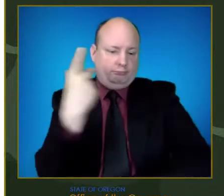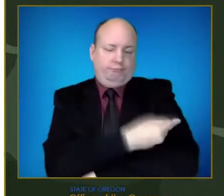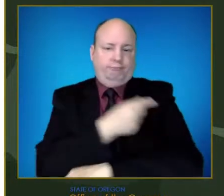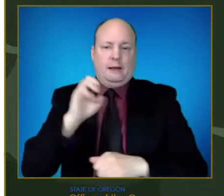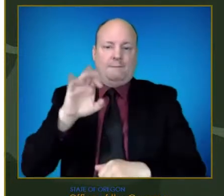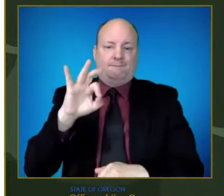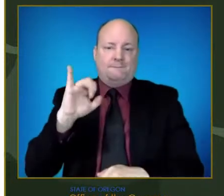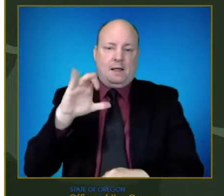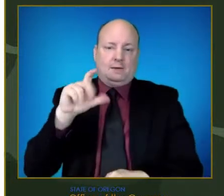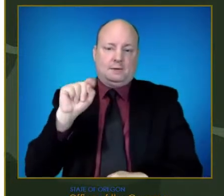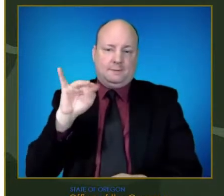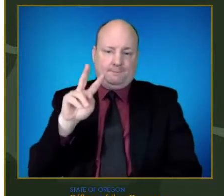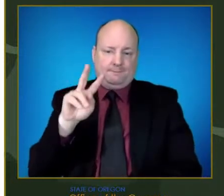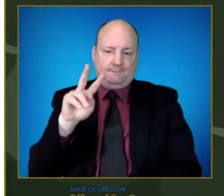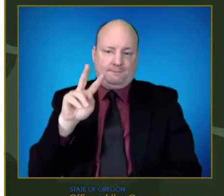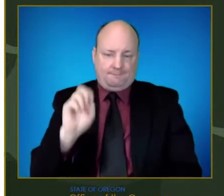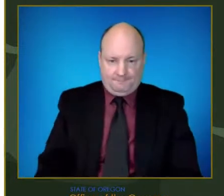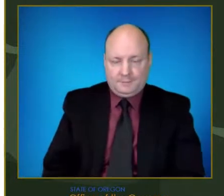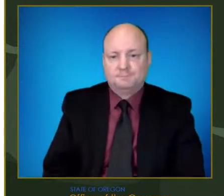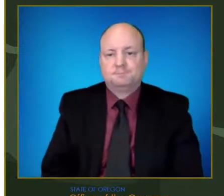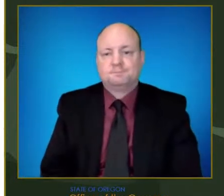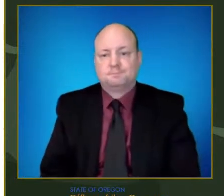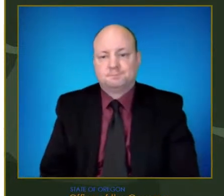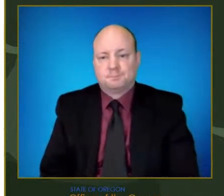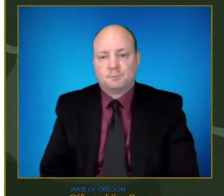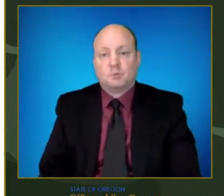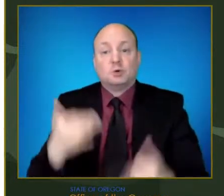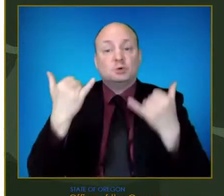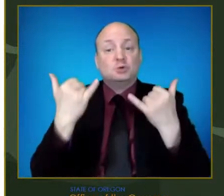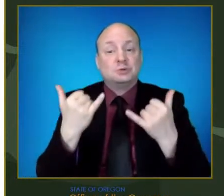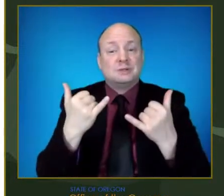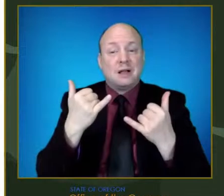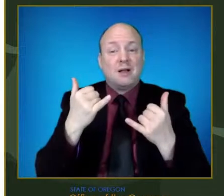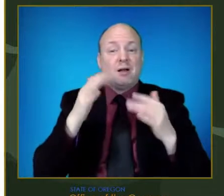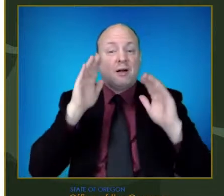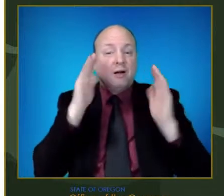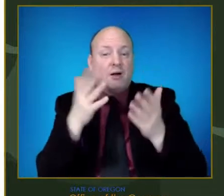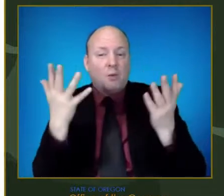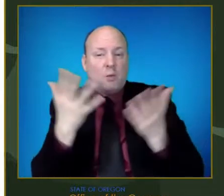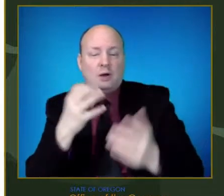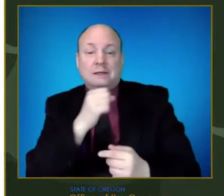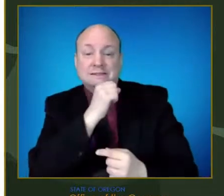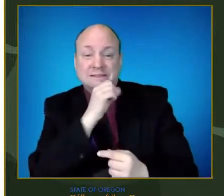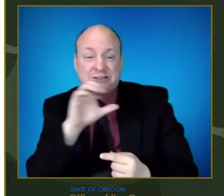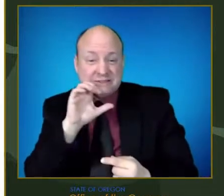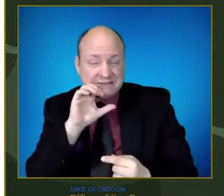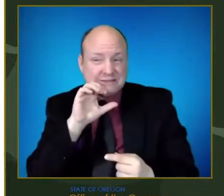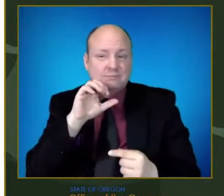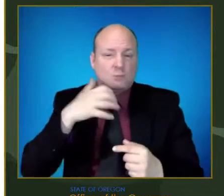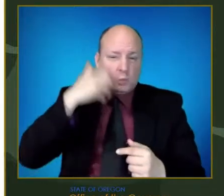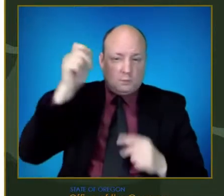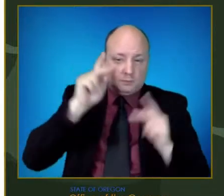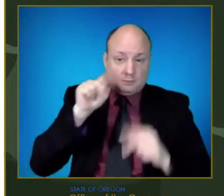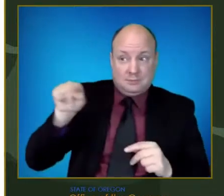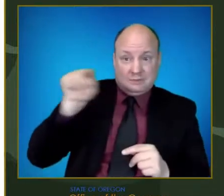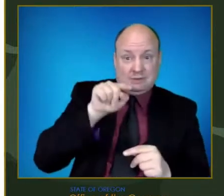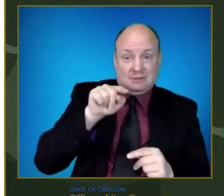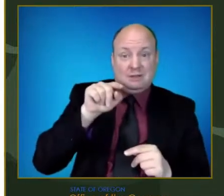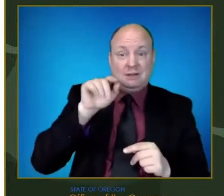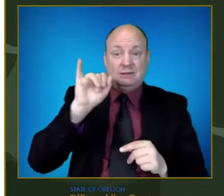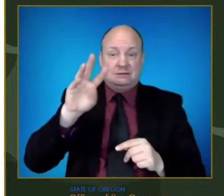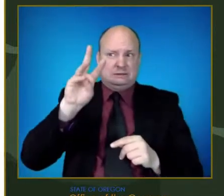Now let's look at where we stand in vaccinating seniors. As of yesterday, 70% of all Oregon seniors have been vaccinated. That's more